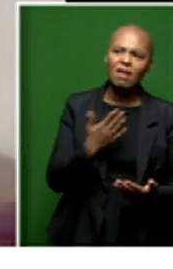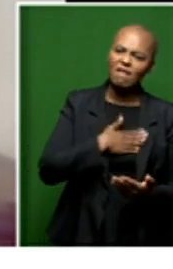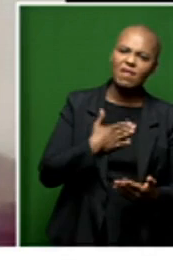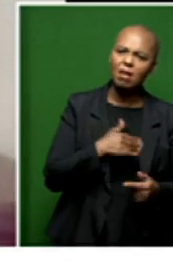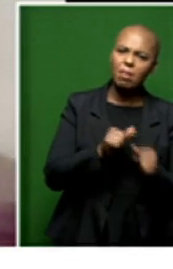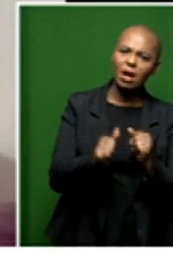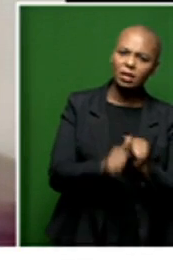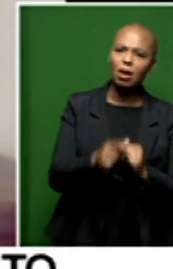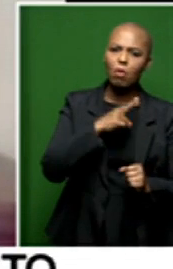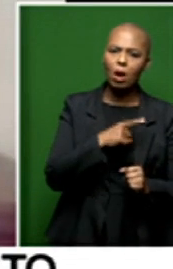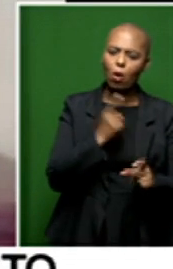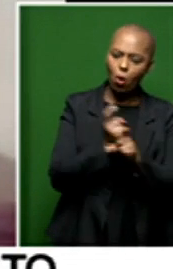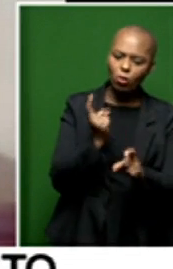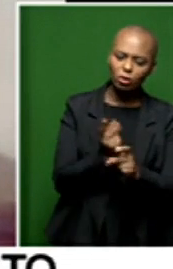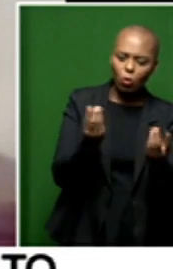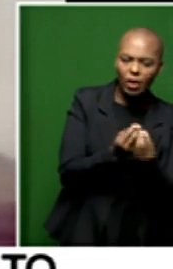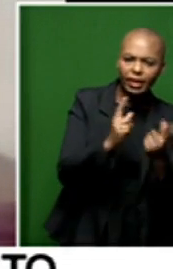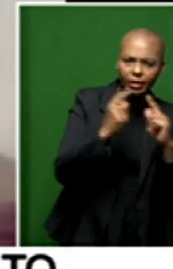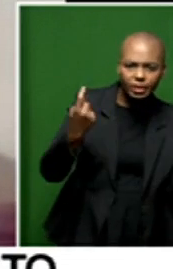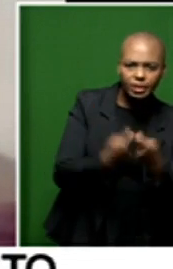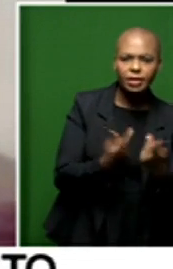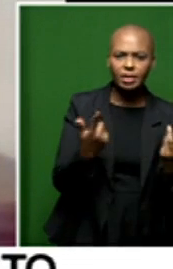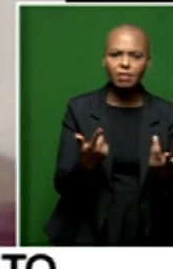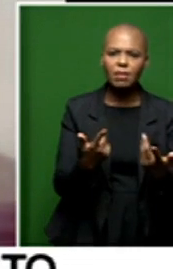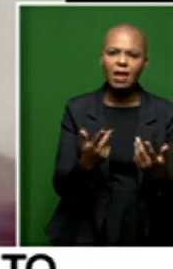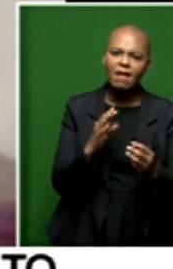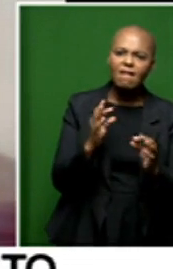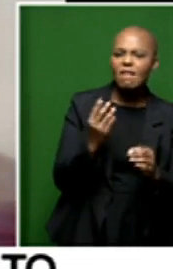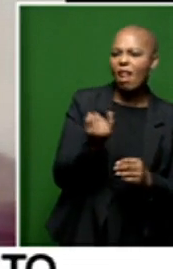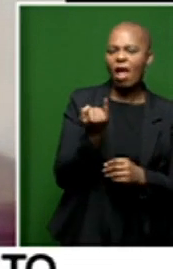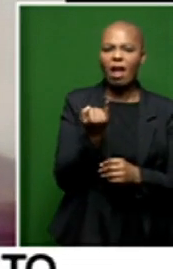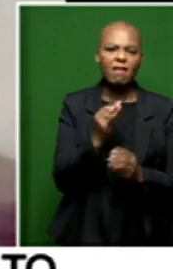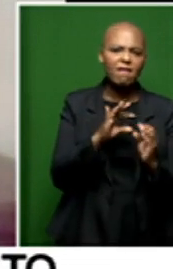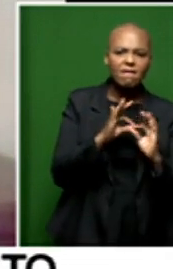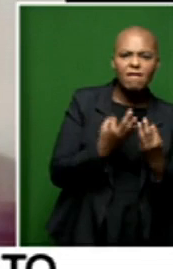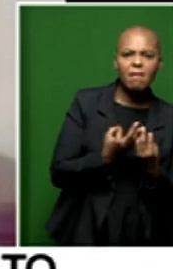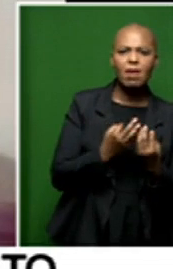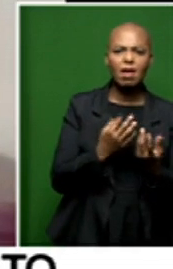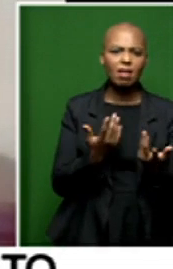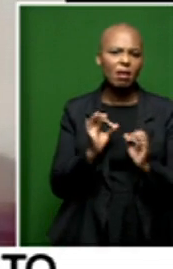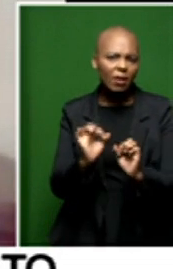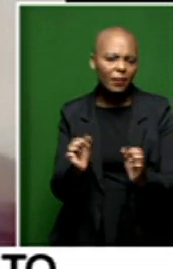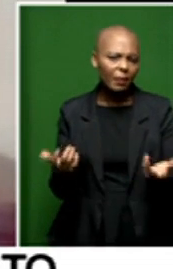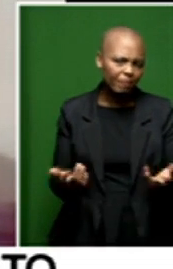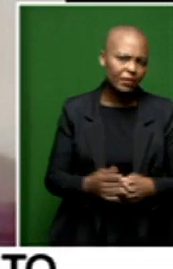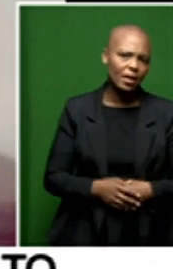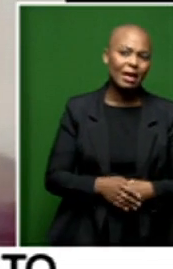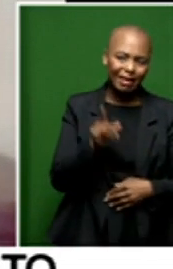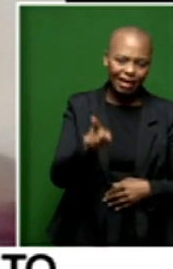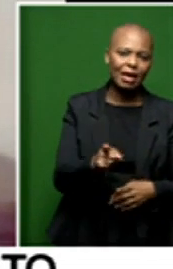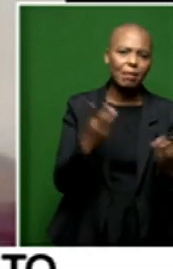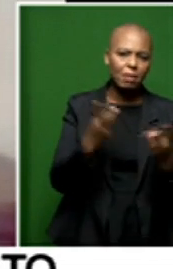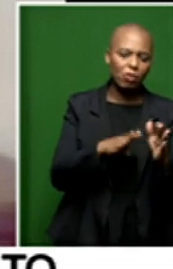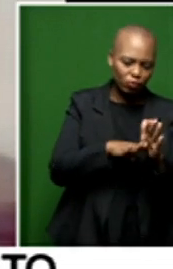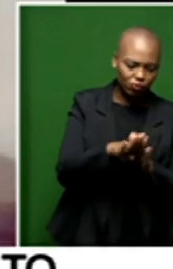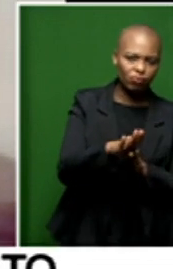that's always got your back. True. And it's wonderful to see people just grow and flourish. And that for me